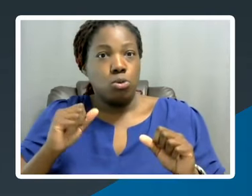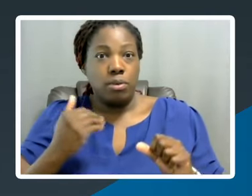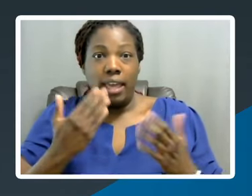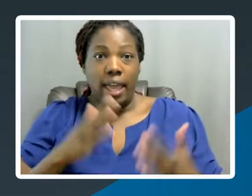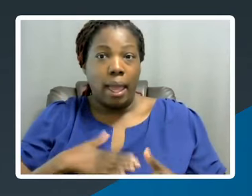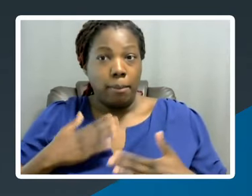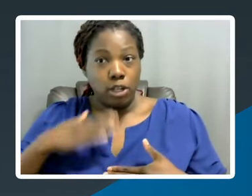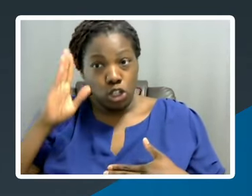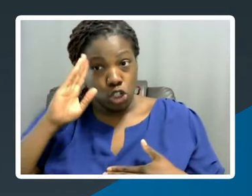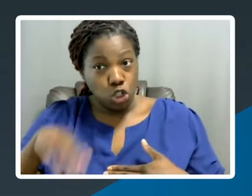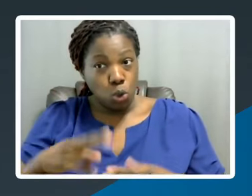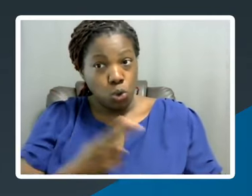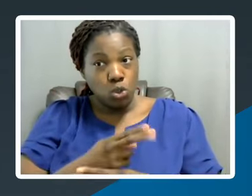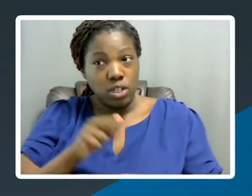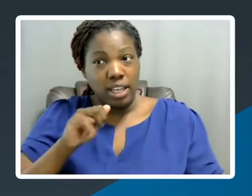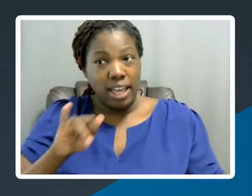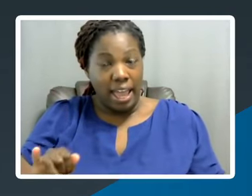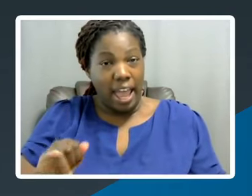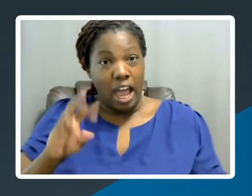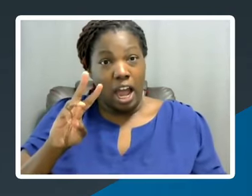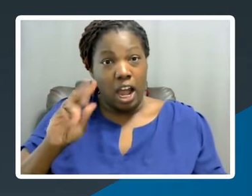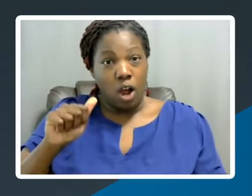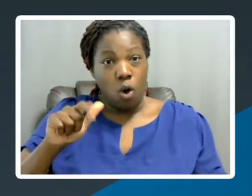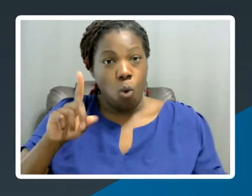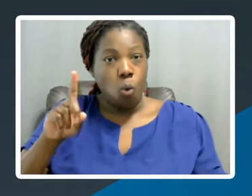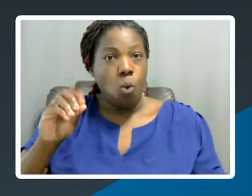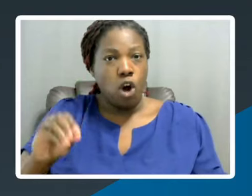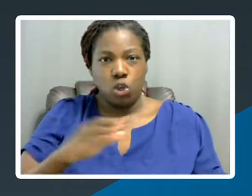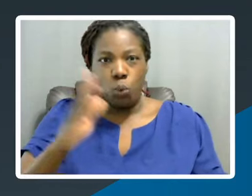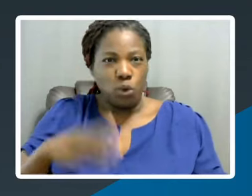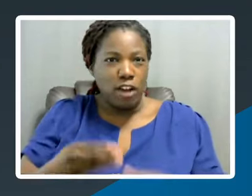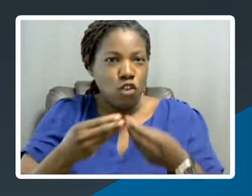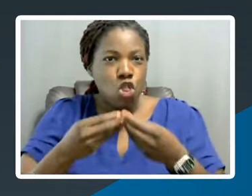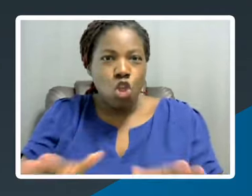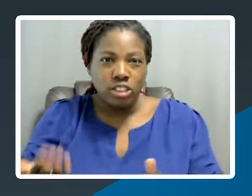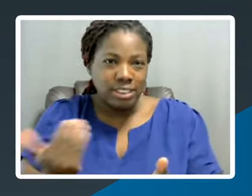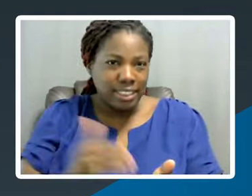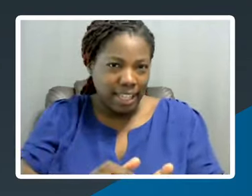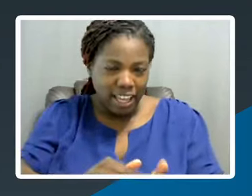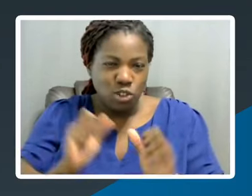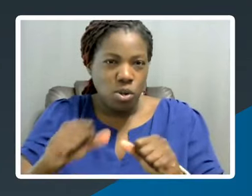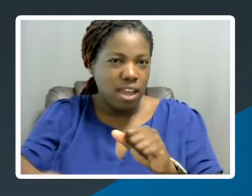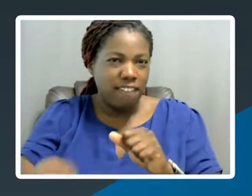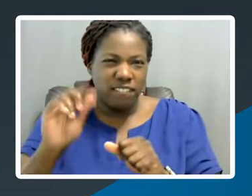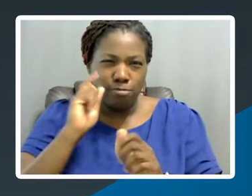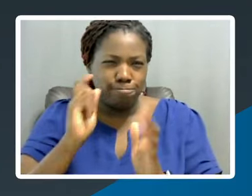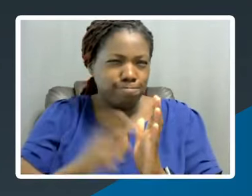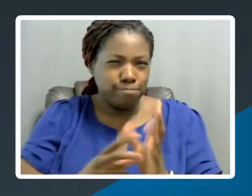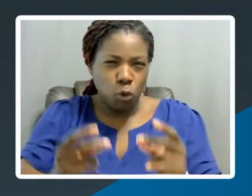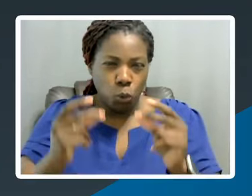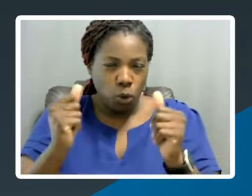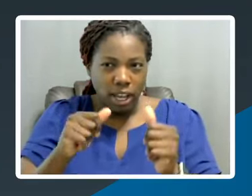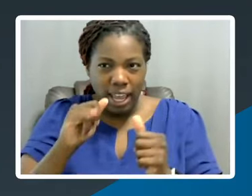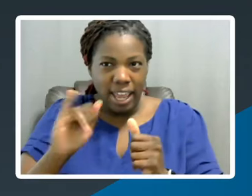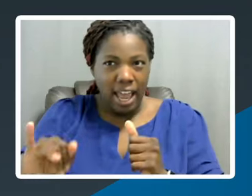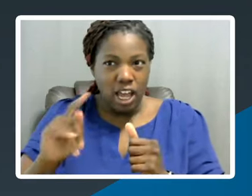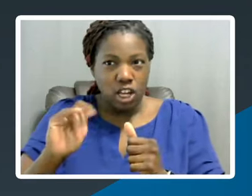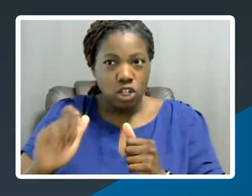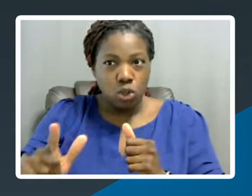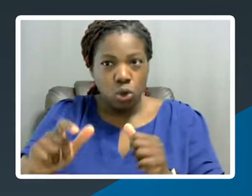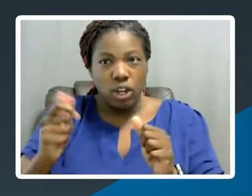AI, Waldo will never be lost again. This is an AI tool. And this is serious, y'all. This is real. You can put